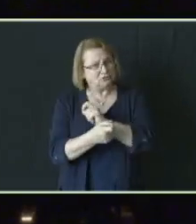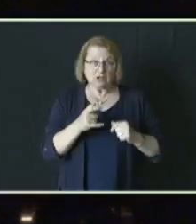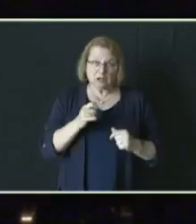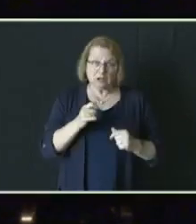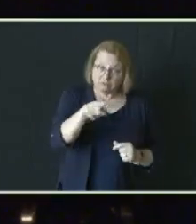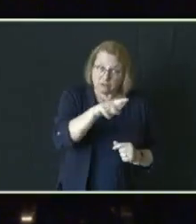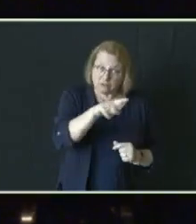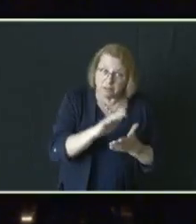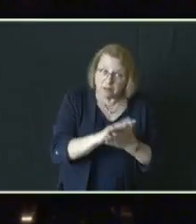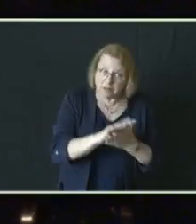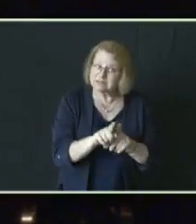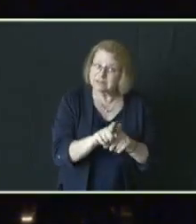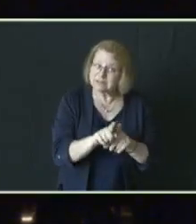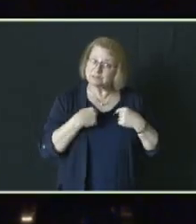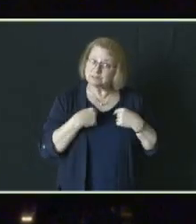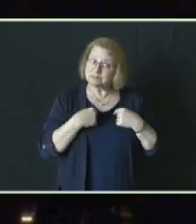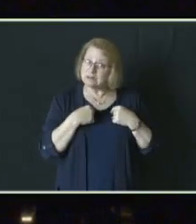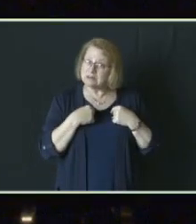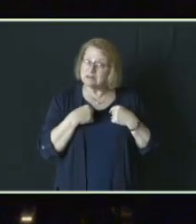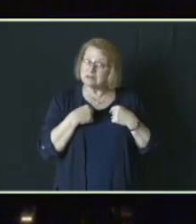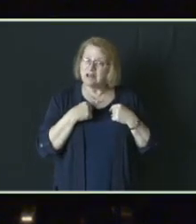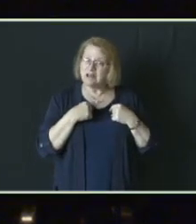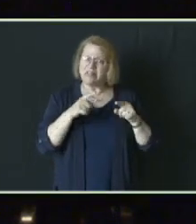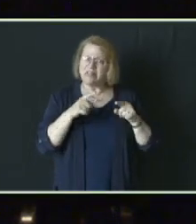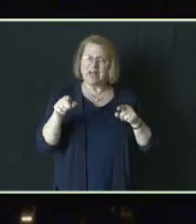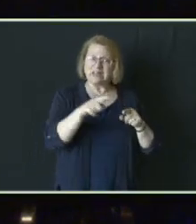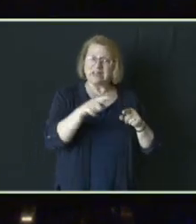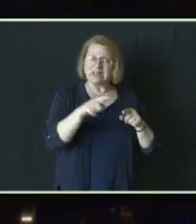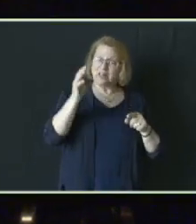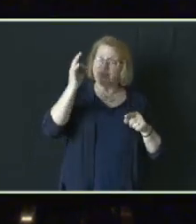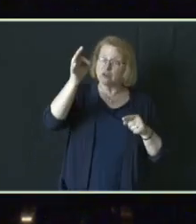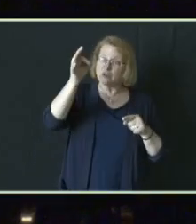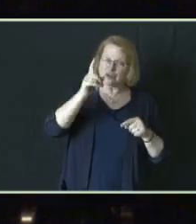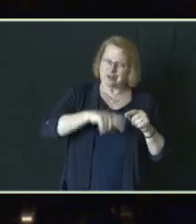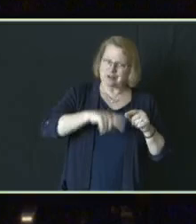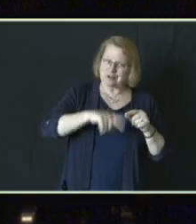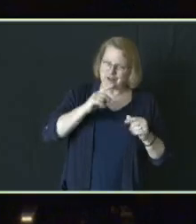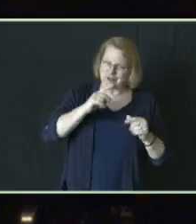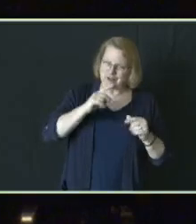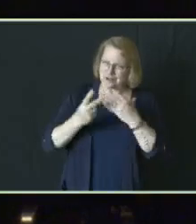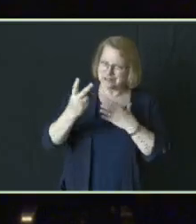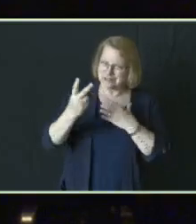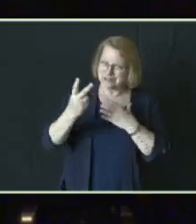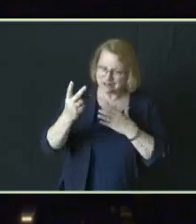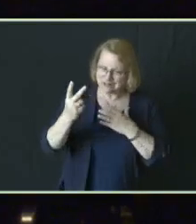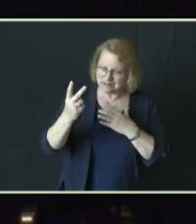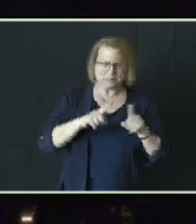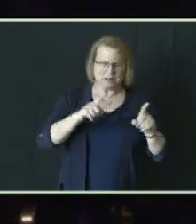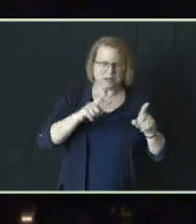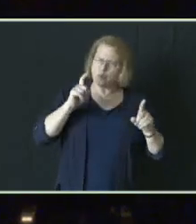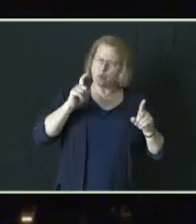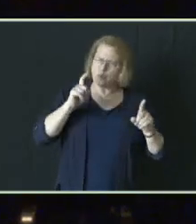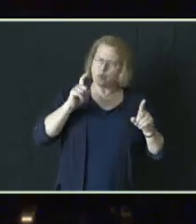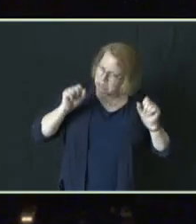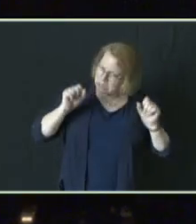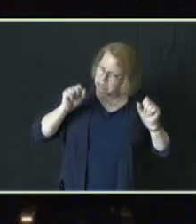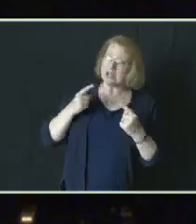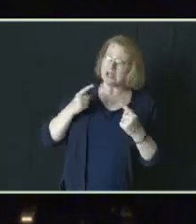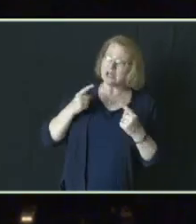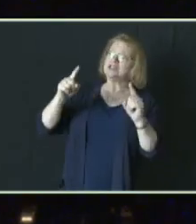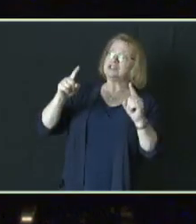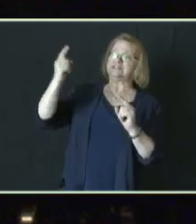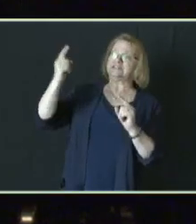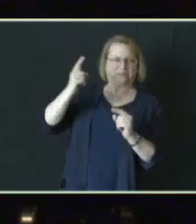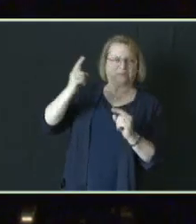as I do, that the future is not something to be predicted, rather is something to be achieved, then I think we can all